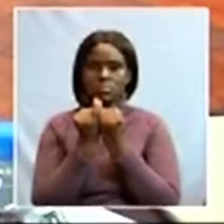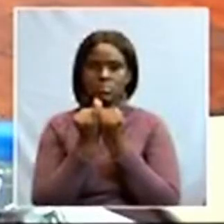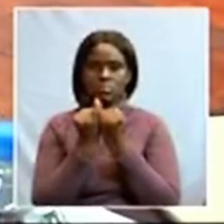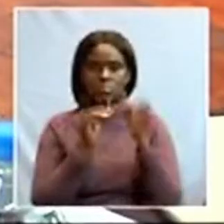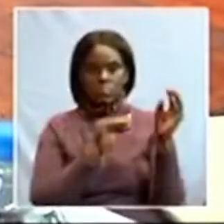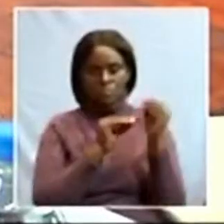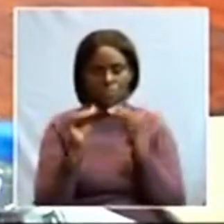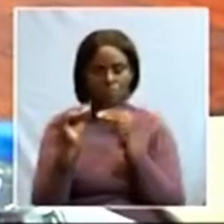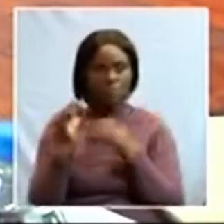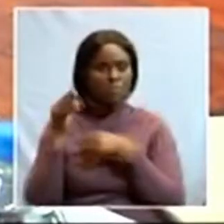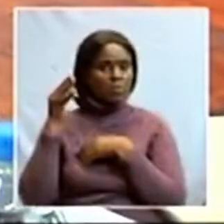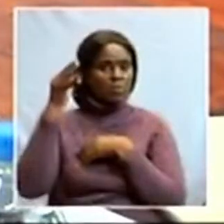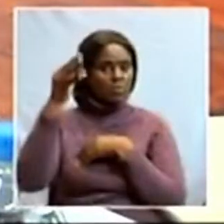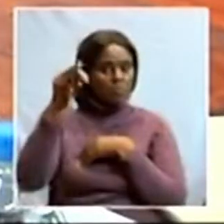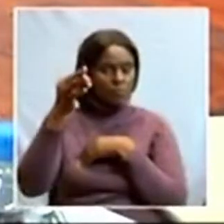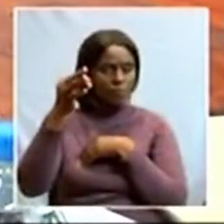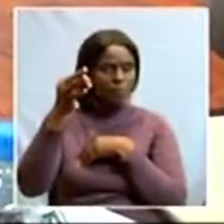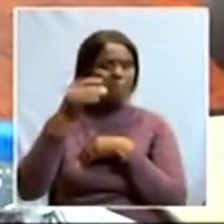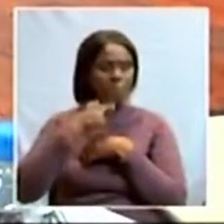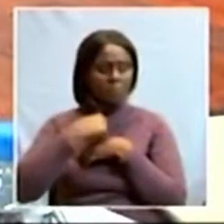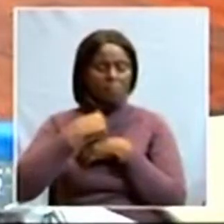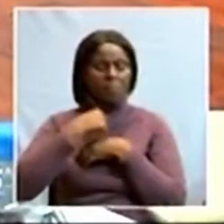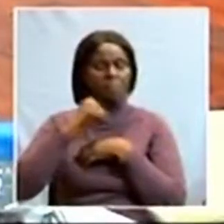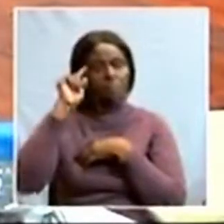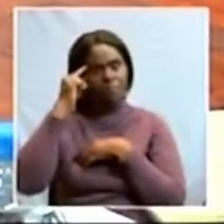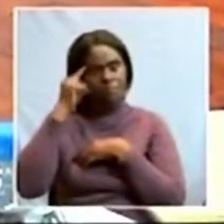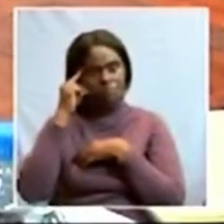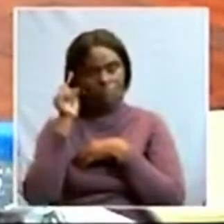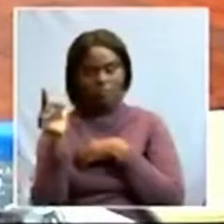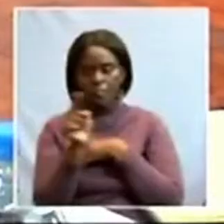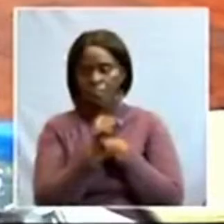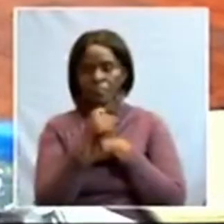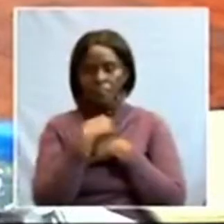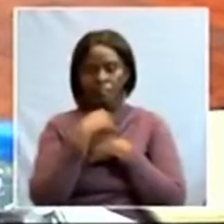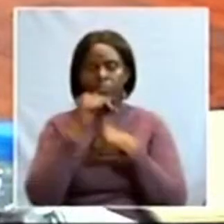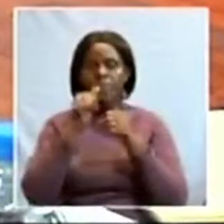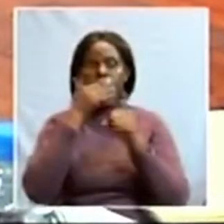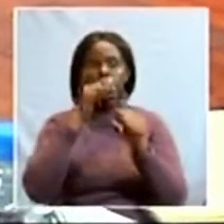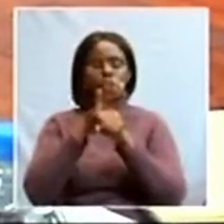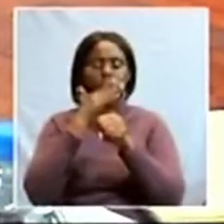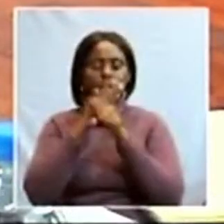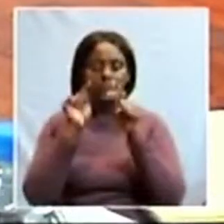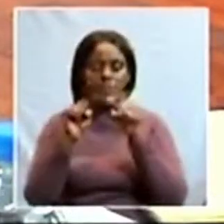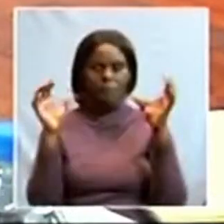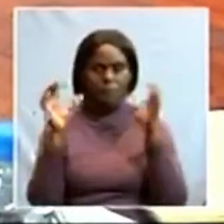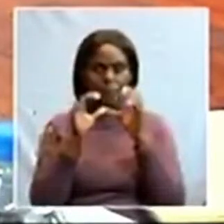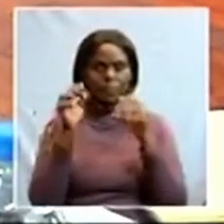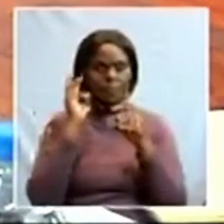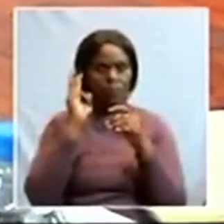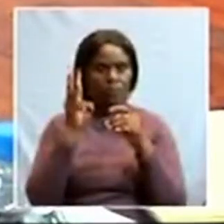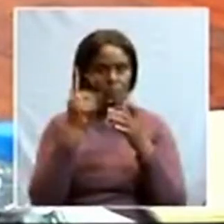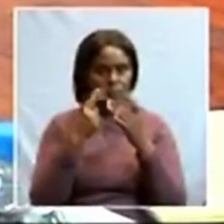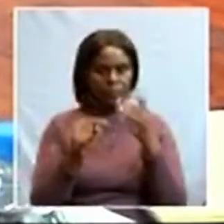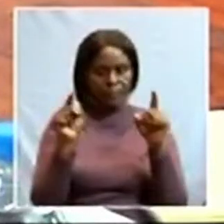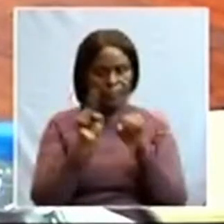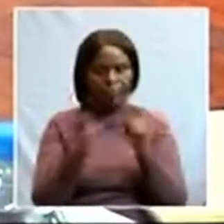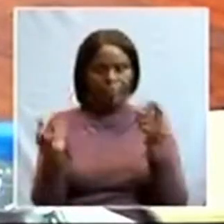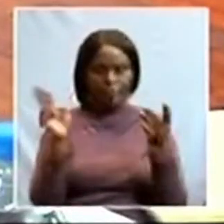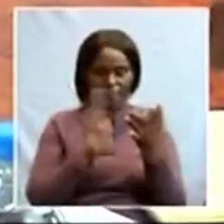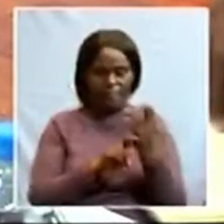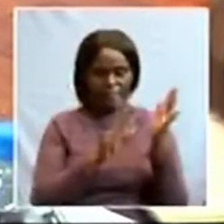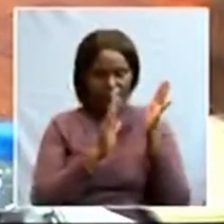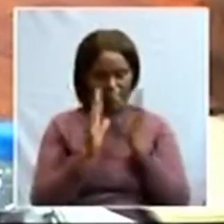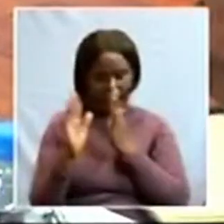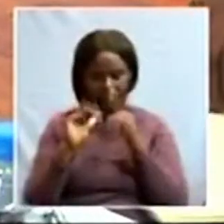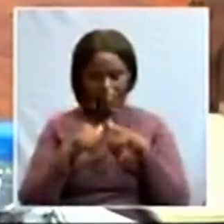Moving forward, I think I can assure this House that we are going to reorganize